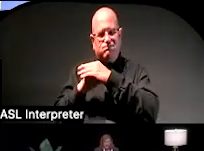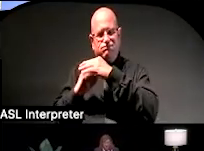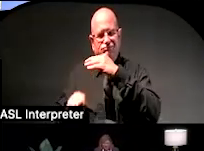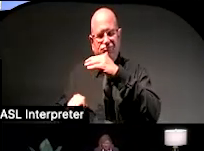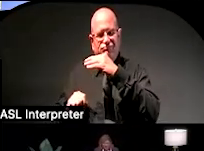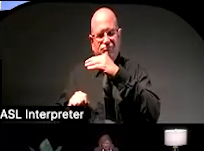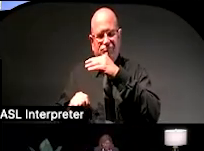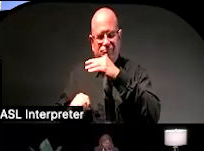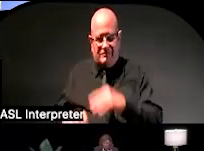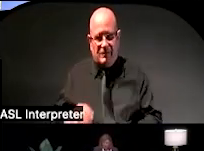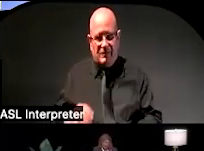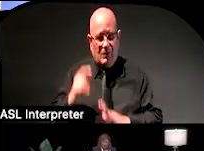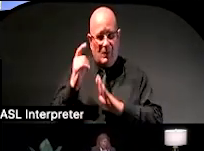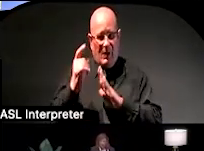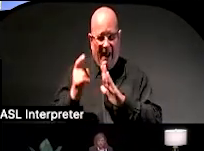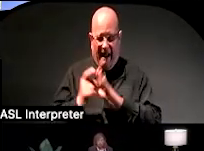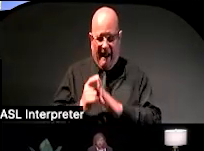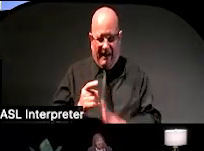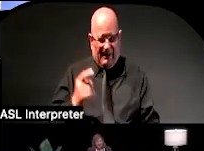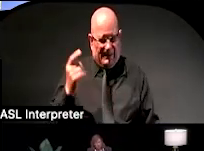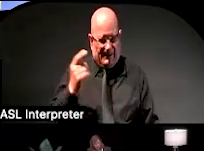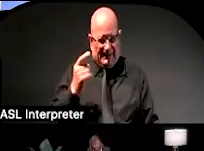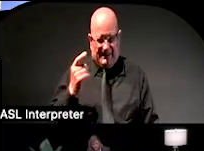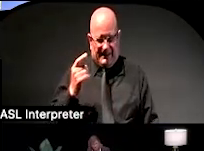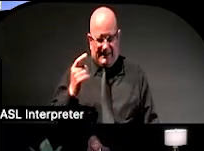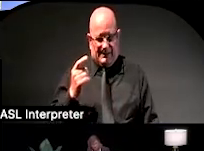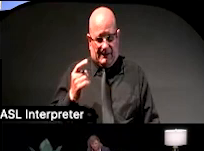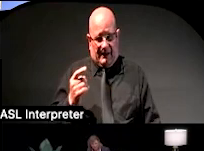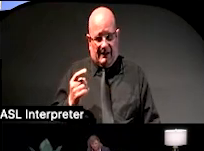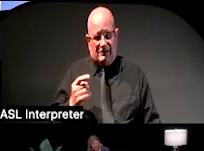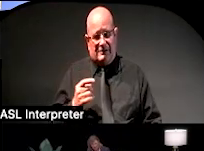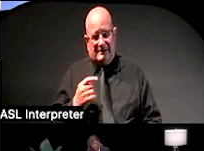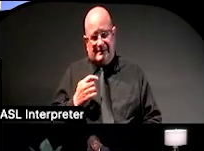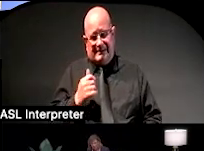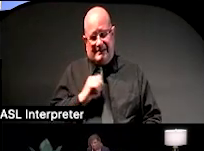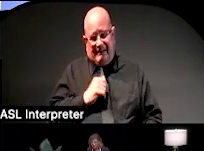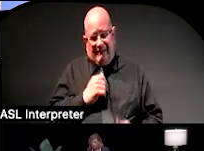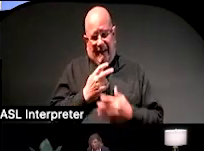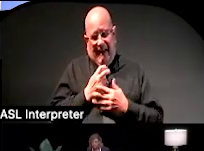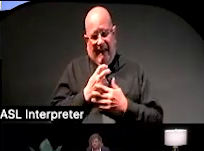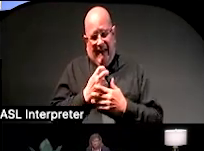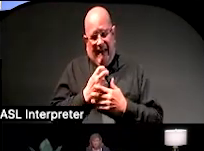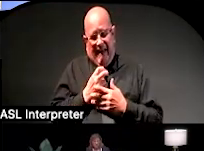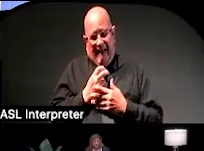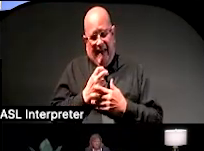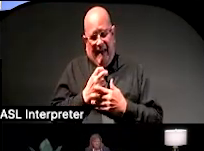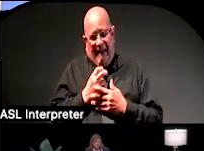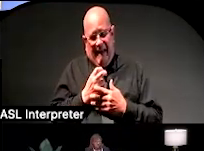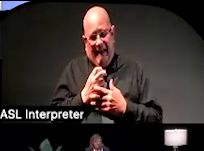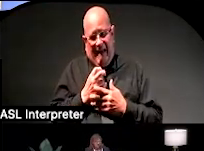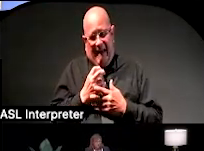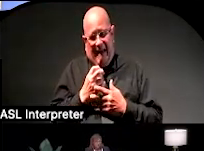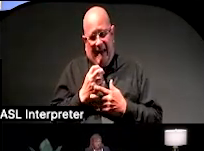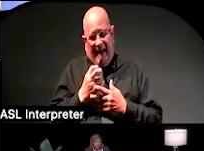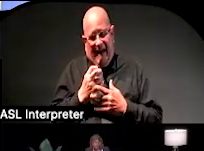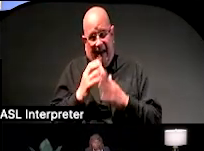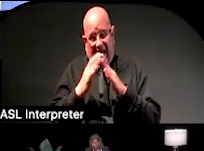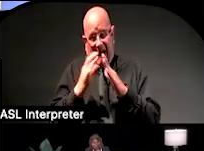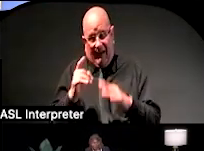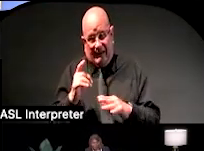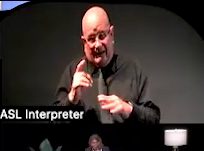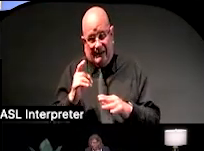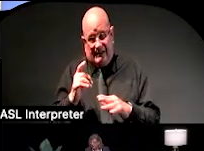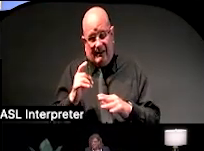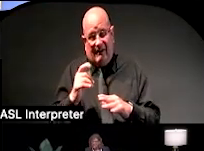took an hour and something to drag herself into the house, and then couldn't make it to the